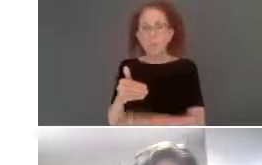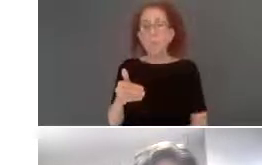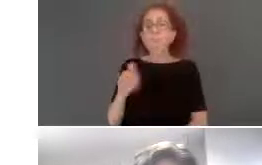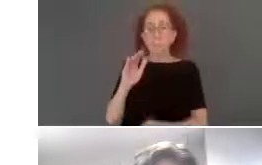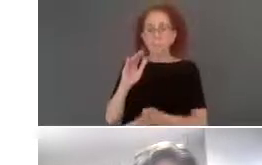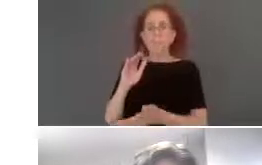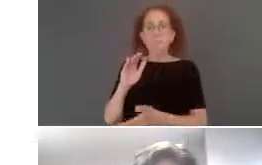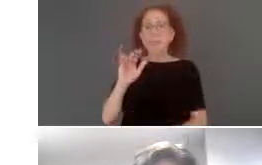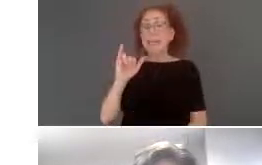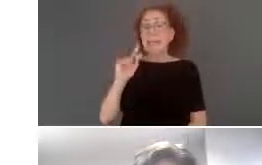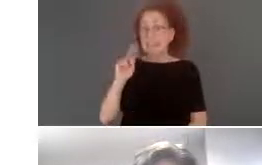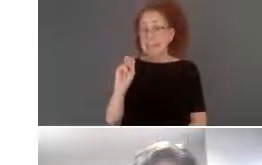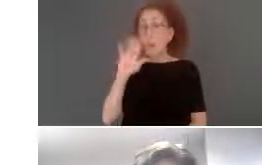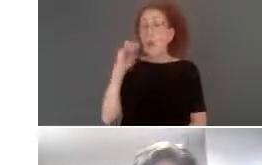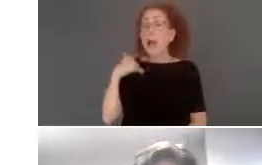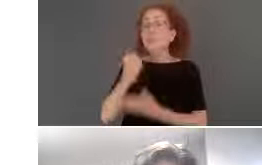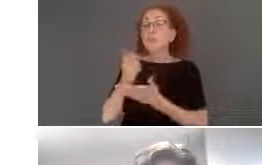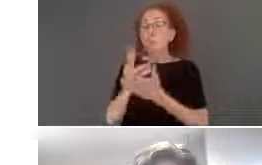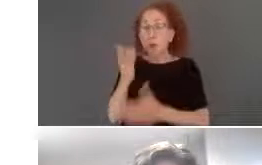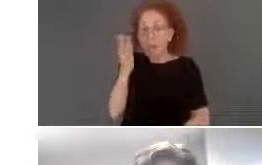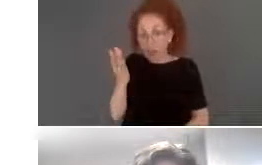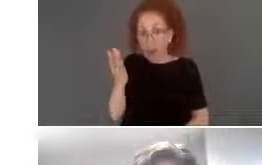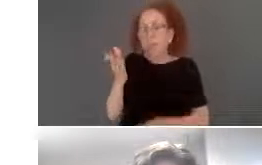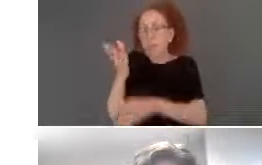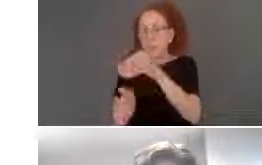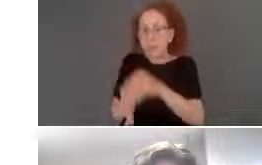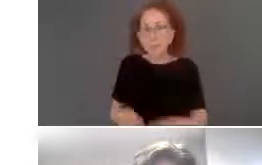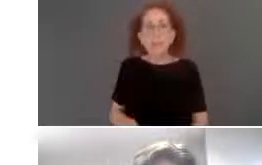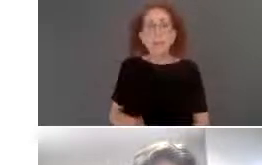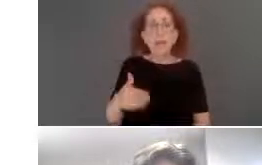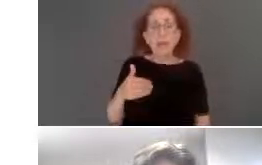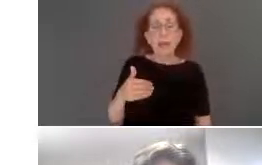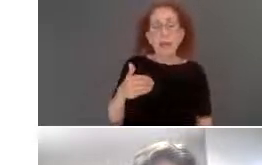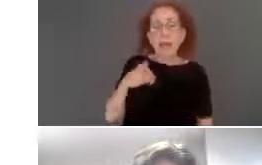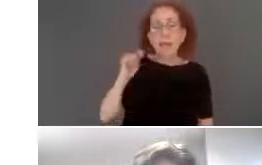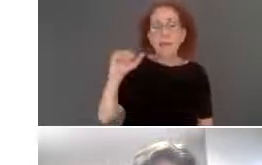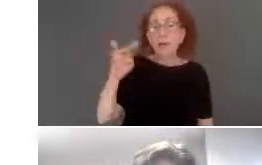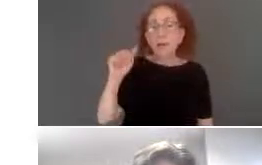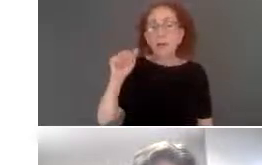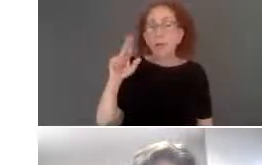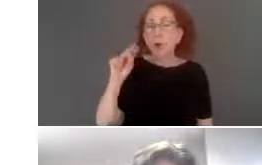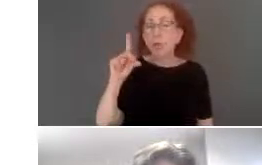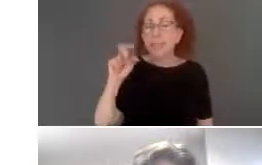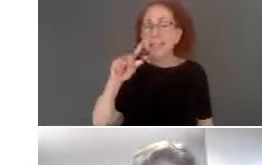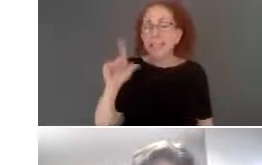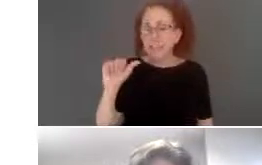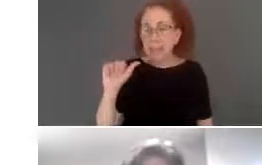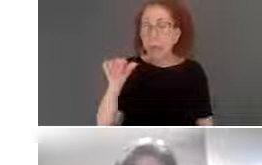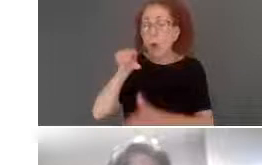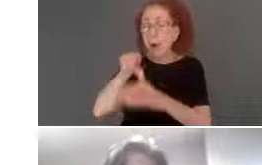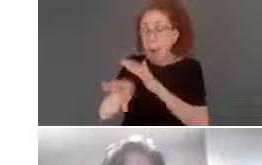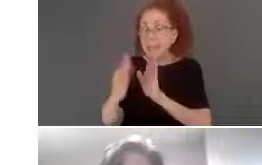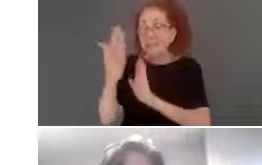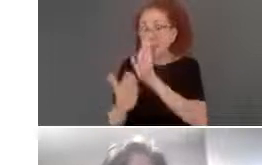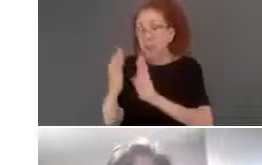by a social worker on site. We also have Gaudensi, as I mentioned earlier. They come and they assess the person in person